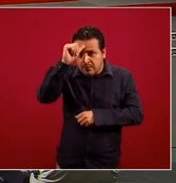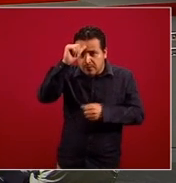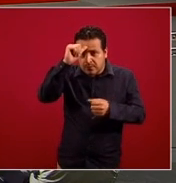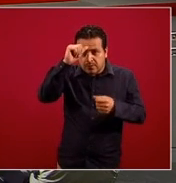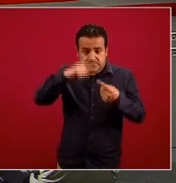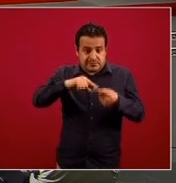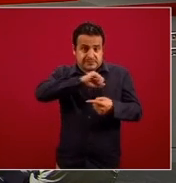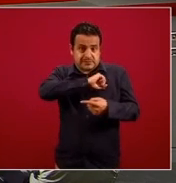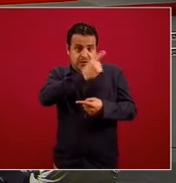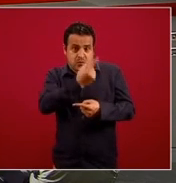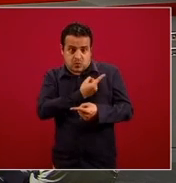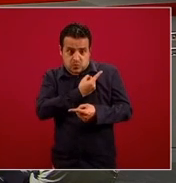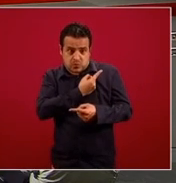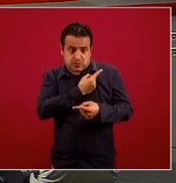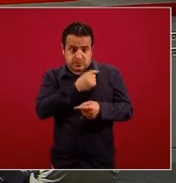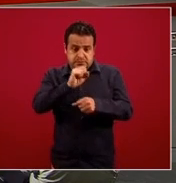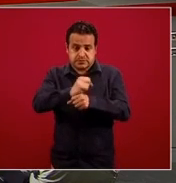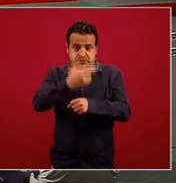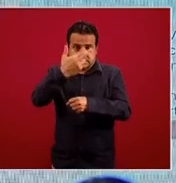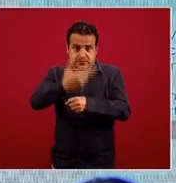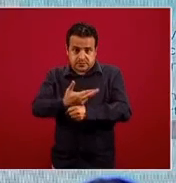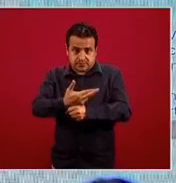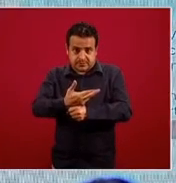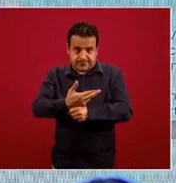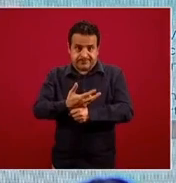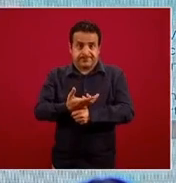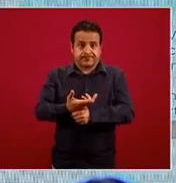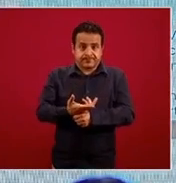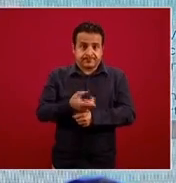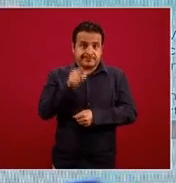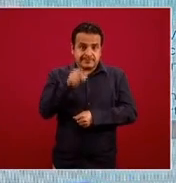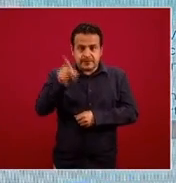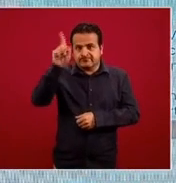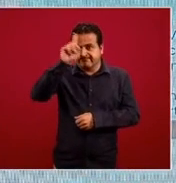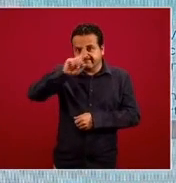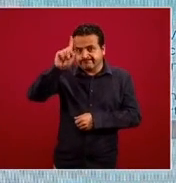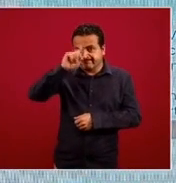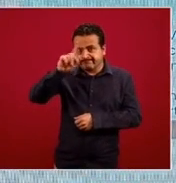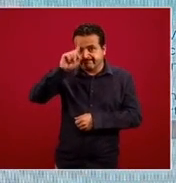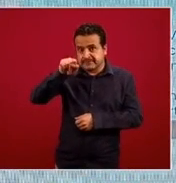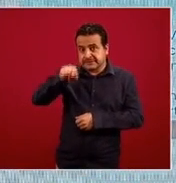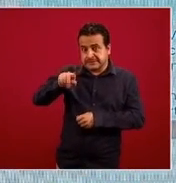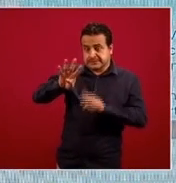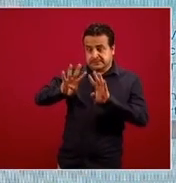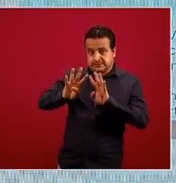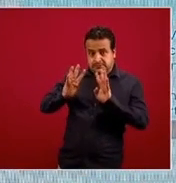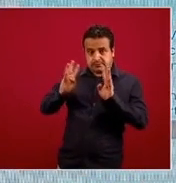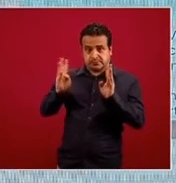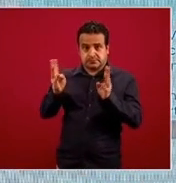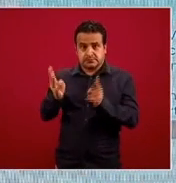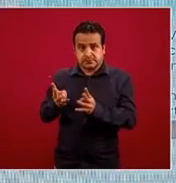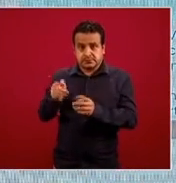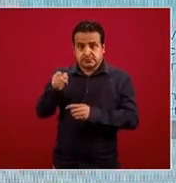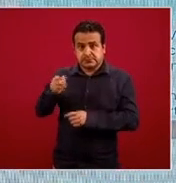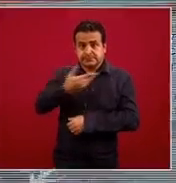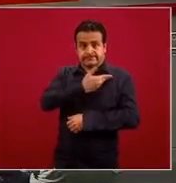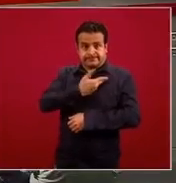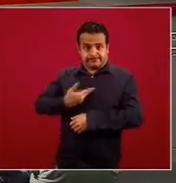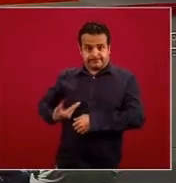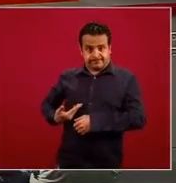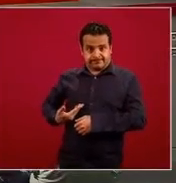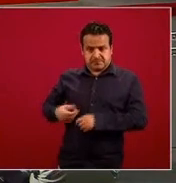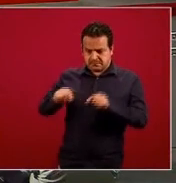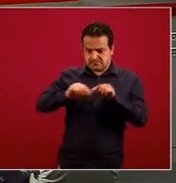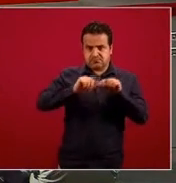We also formalized these measures through an agreement with the Secretary of Education, of the Ministry of